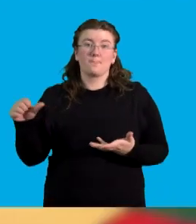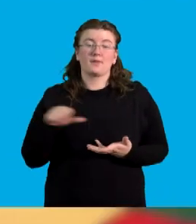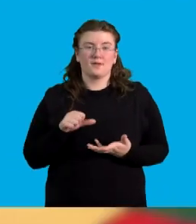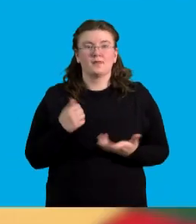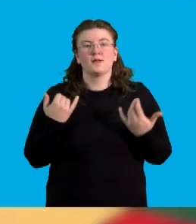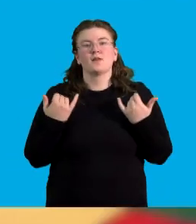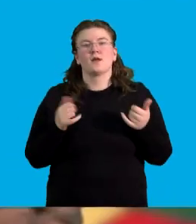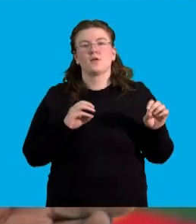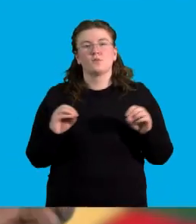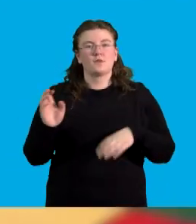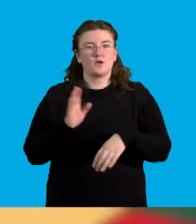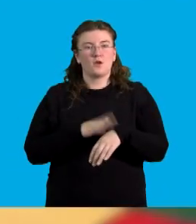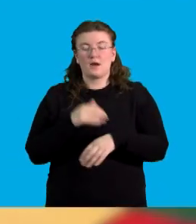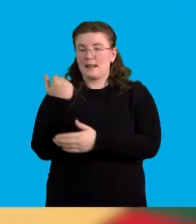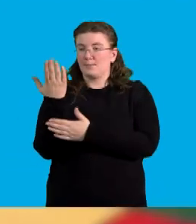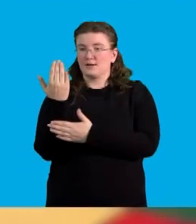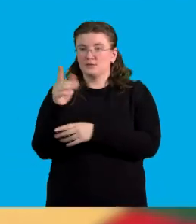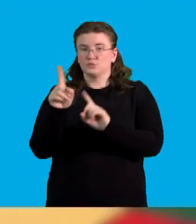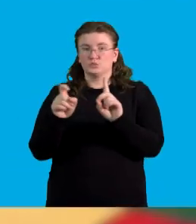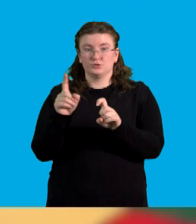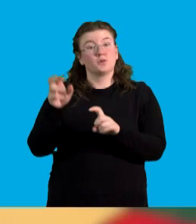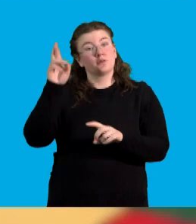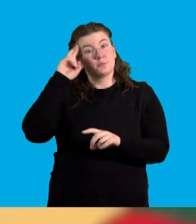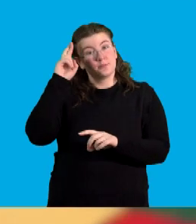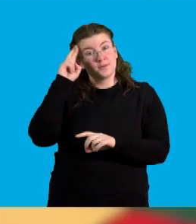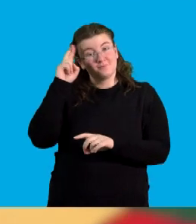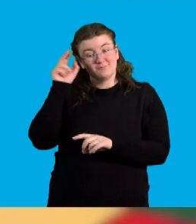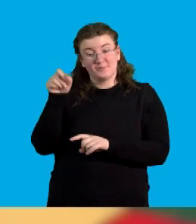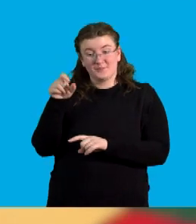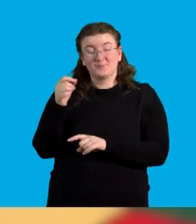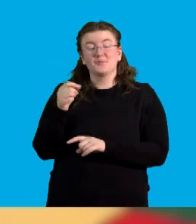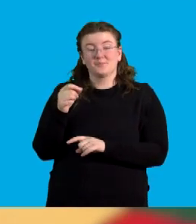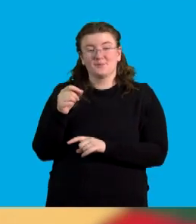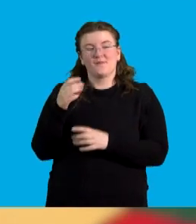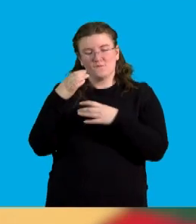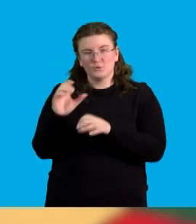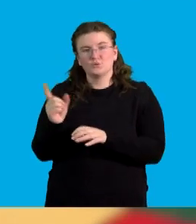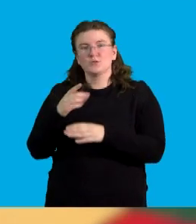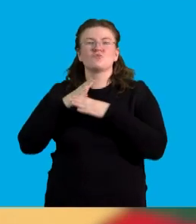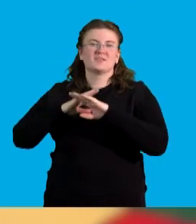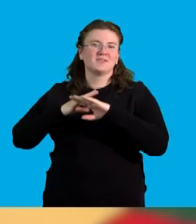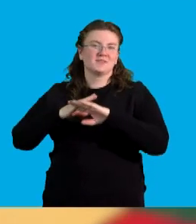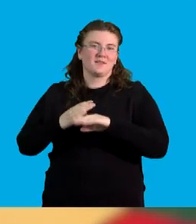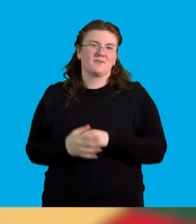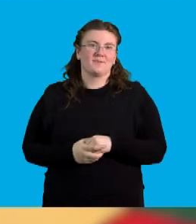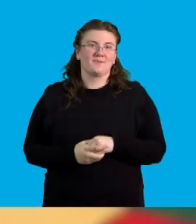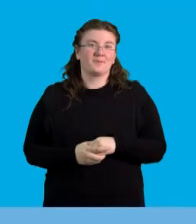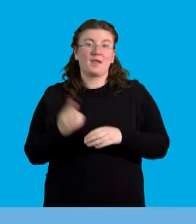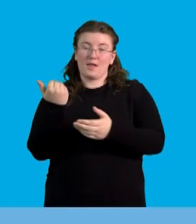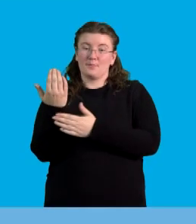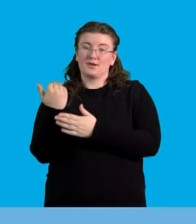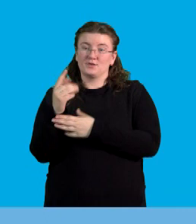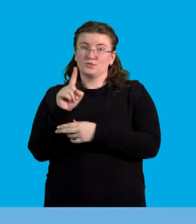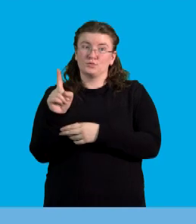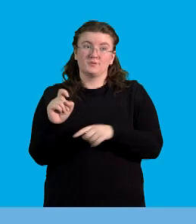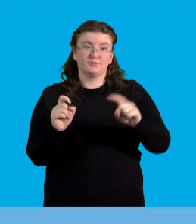Welcome back, learners. So now moving on to our application questions, and remember they are still based on resistors. The first application question